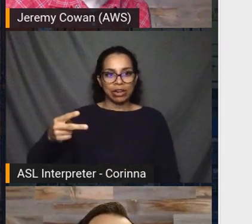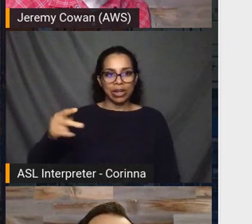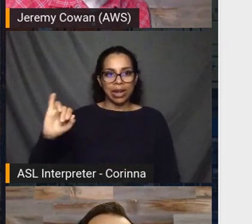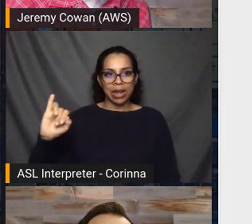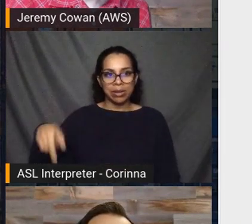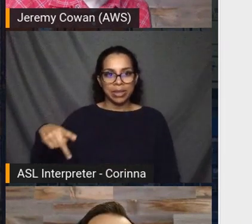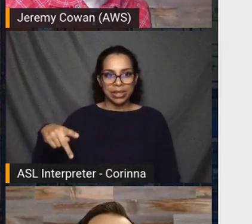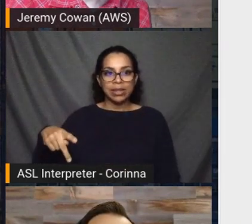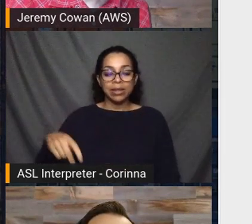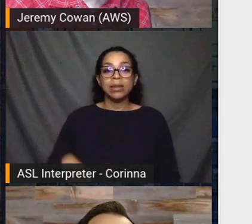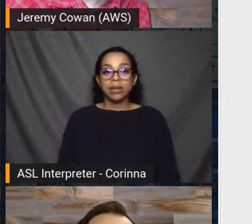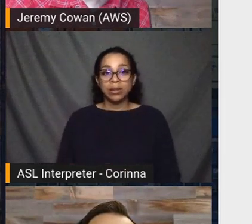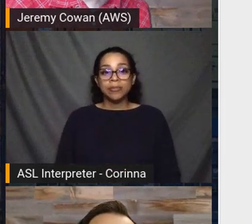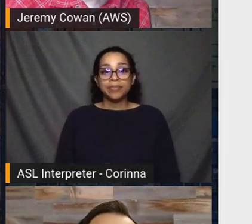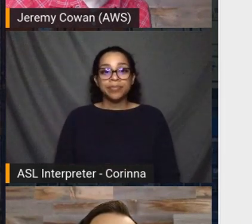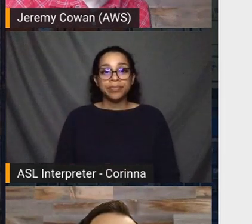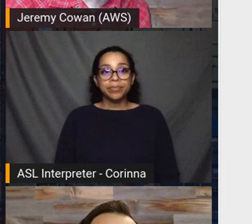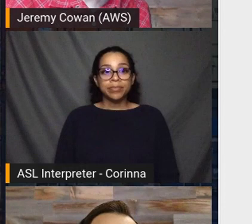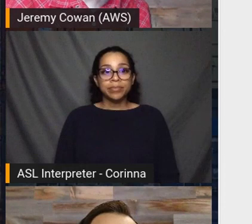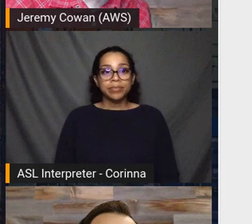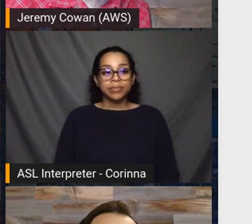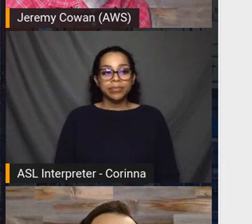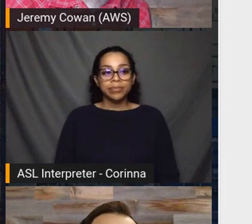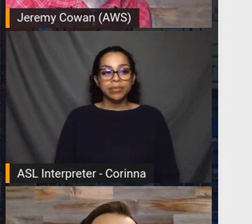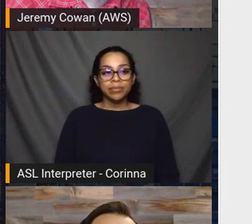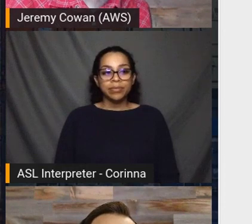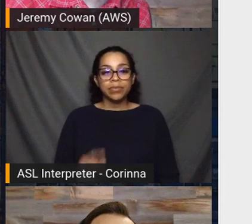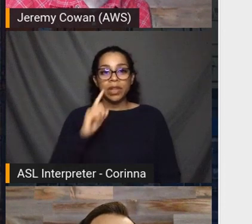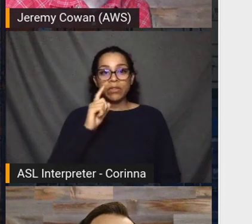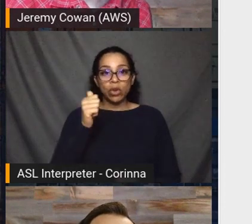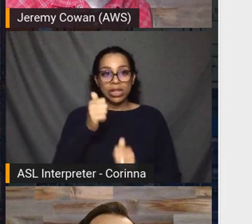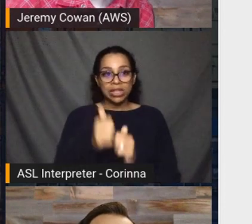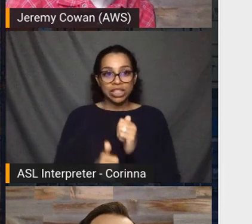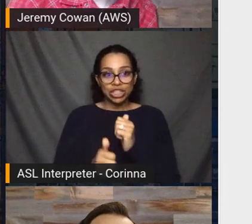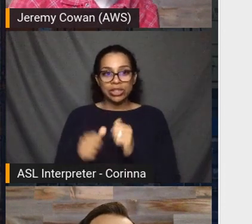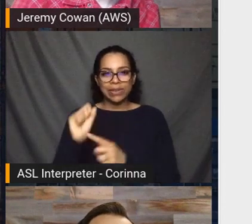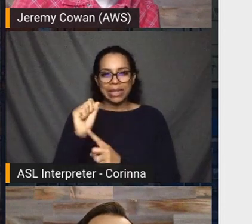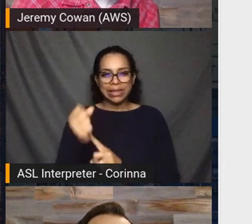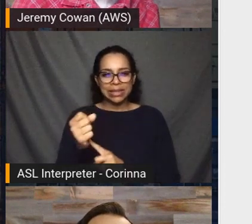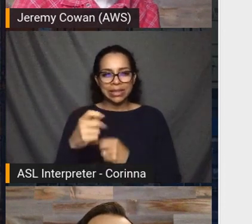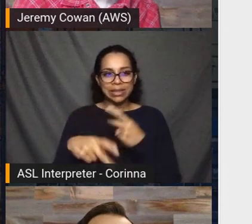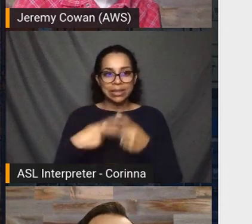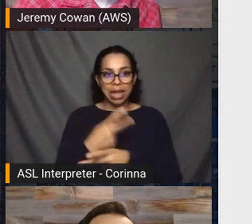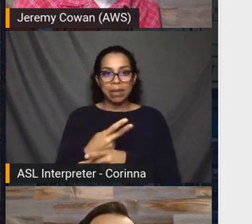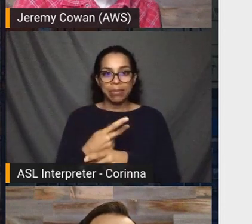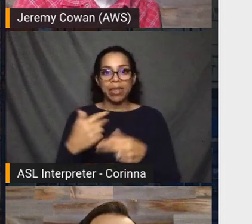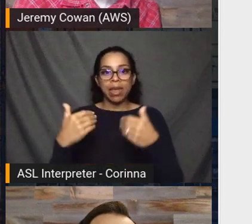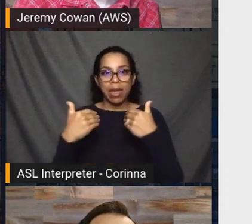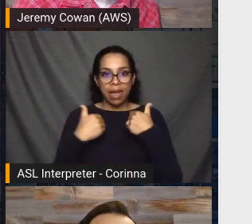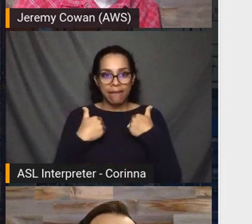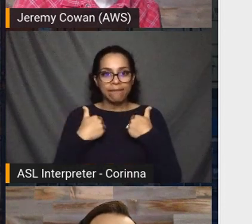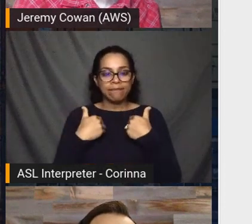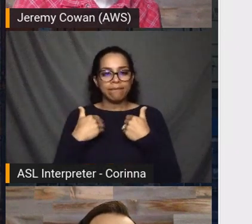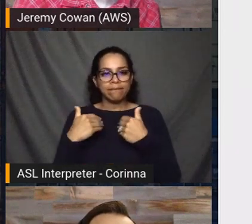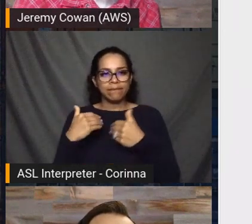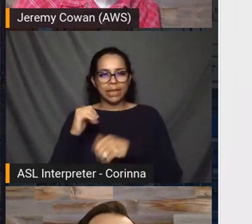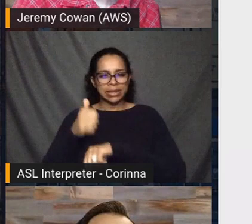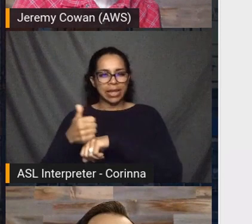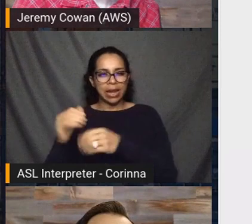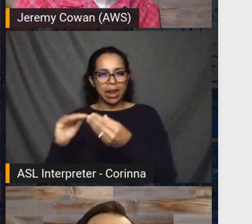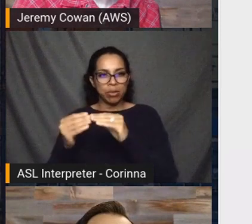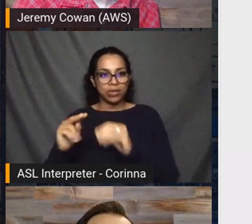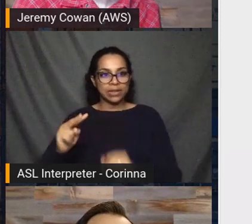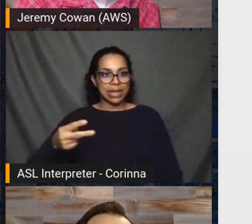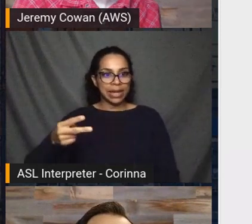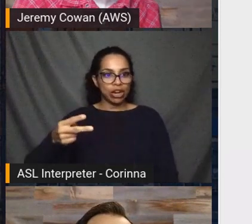And we have, as and when, for each of the instance type, there are set number of secondary IPs. And